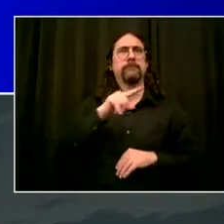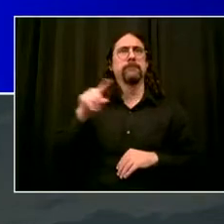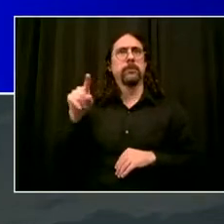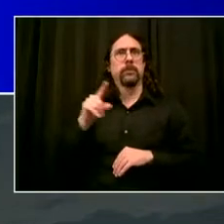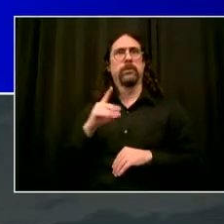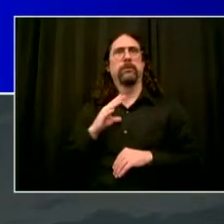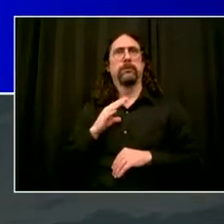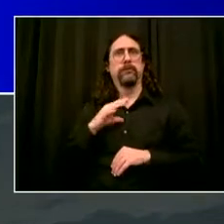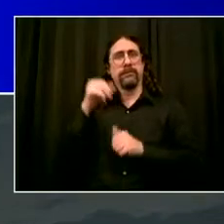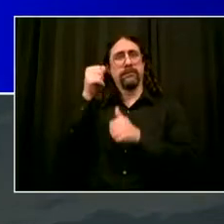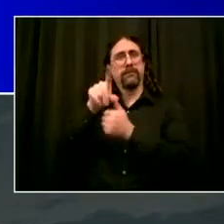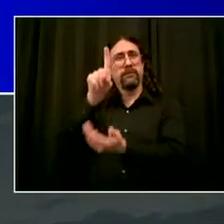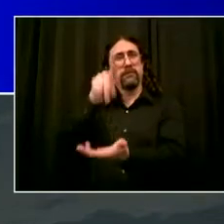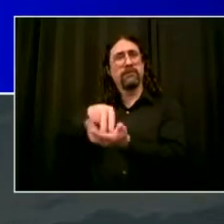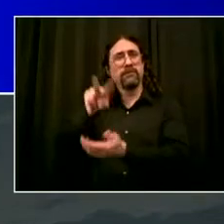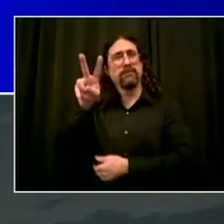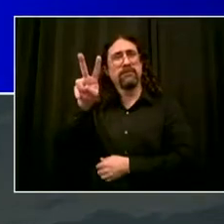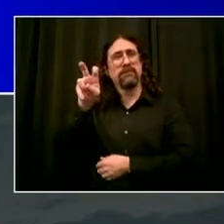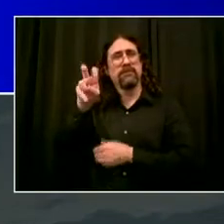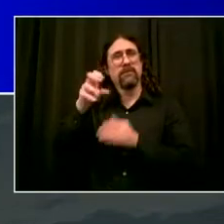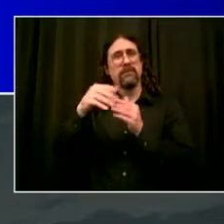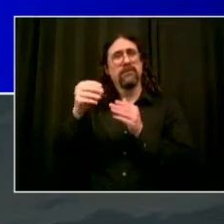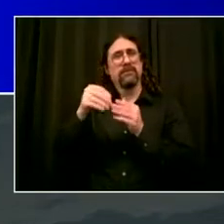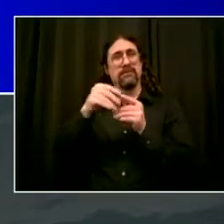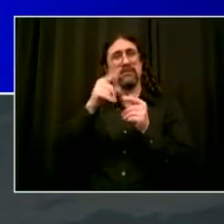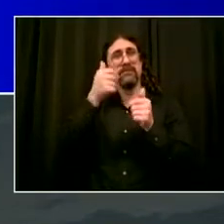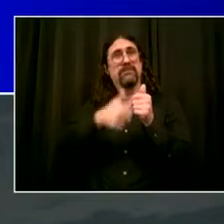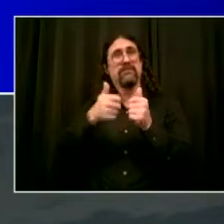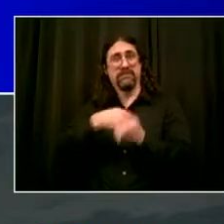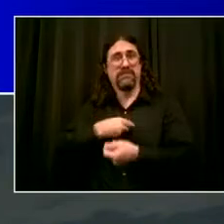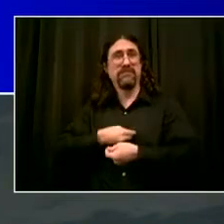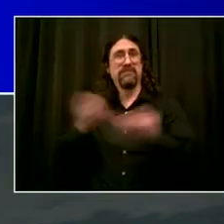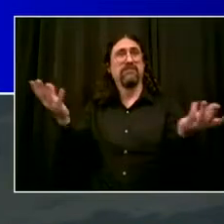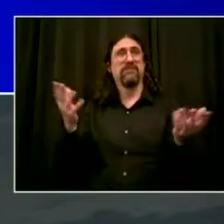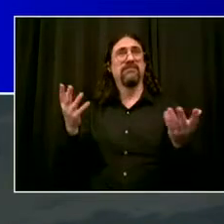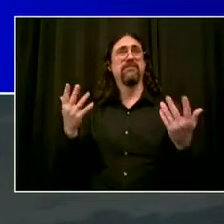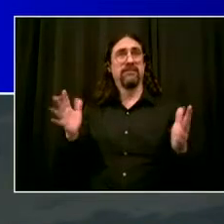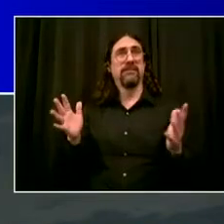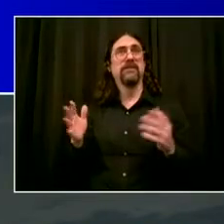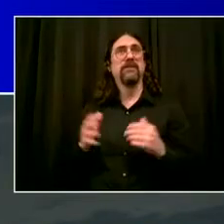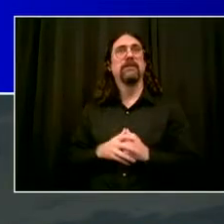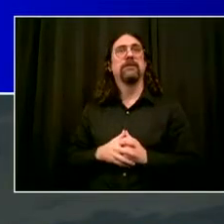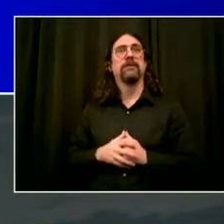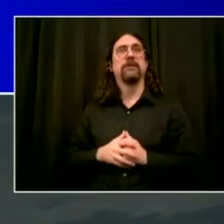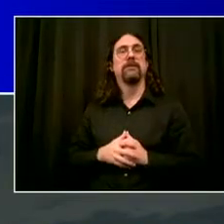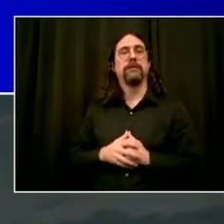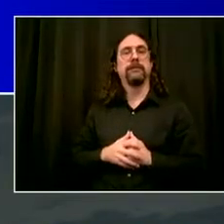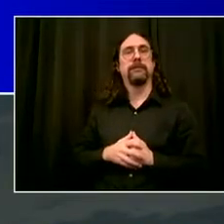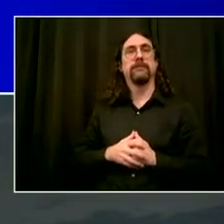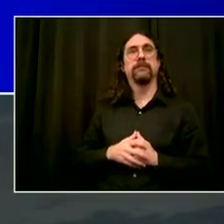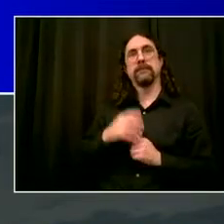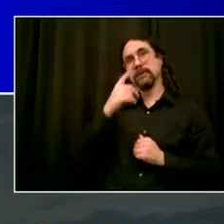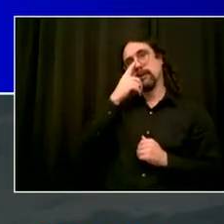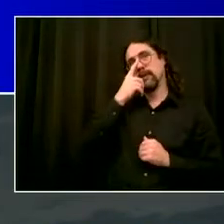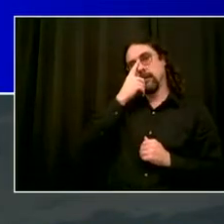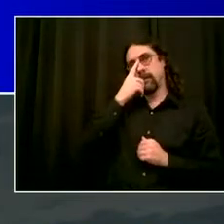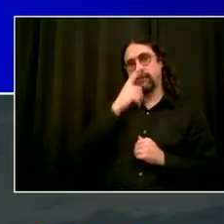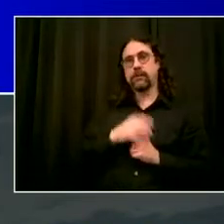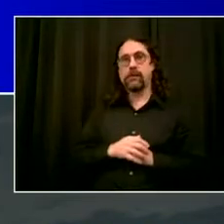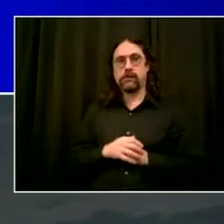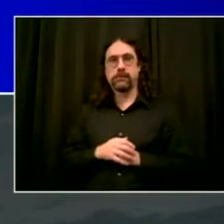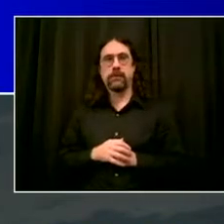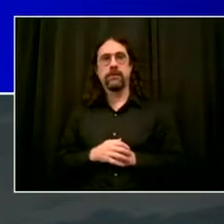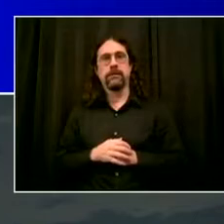unemployment benefits the PPP loans for small business all of that combined the impact on New York City has been